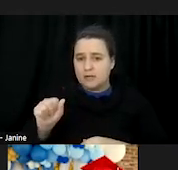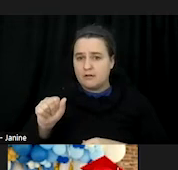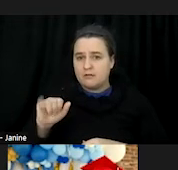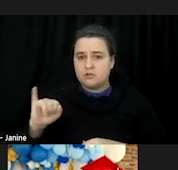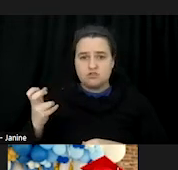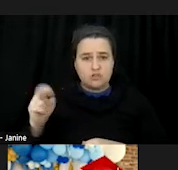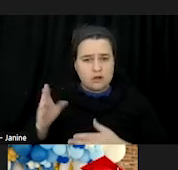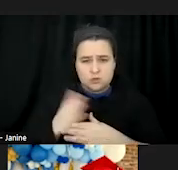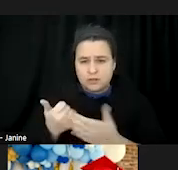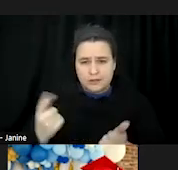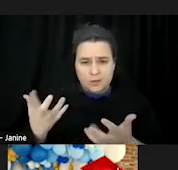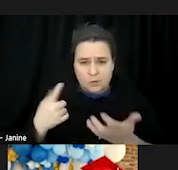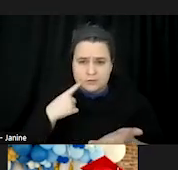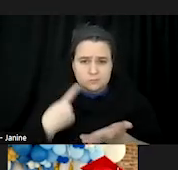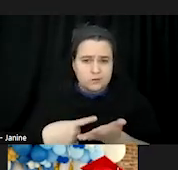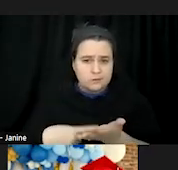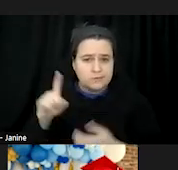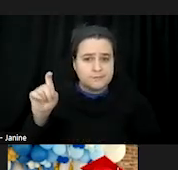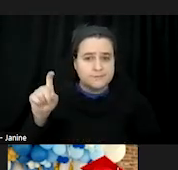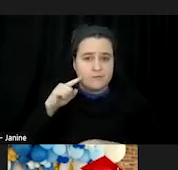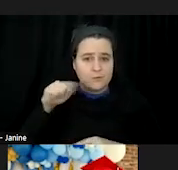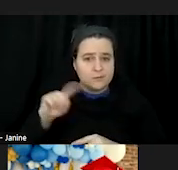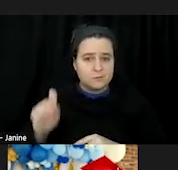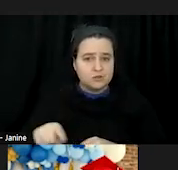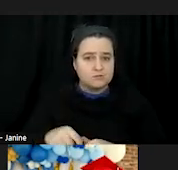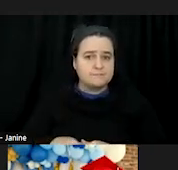John share anything that you want to share for this question?